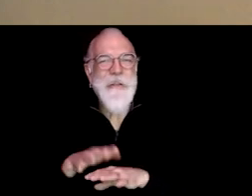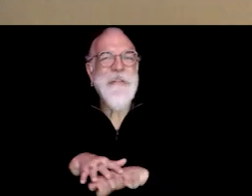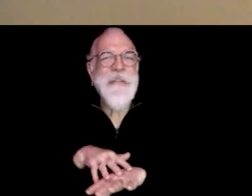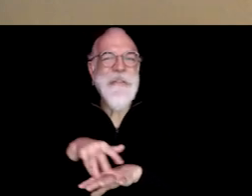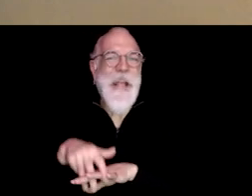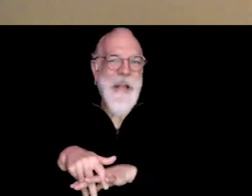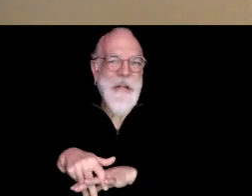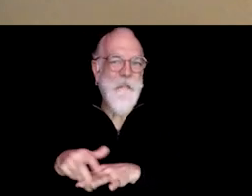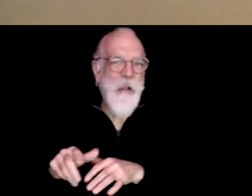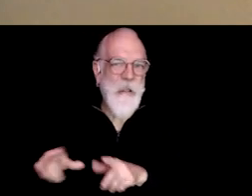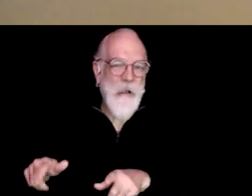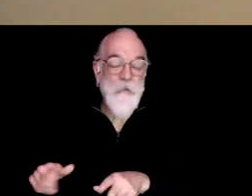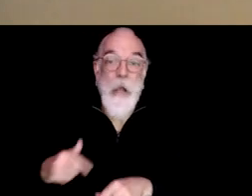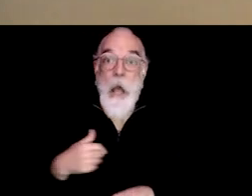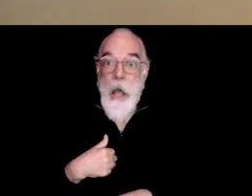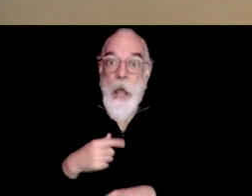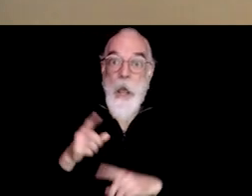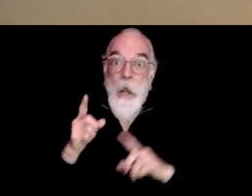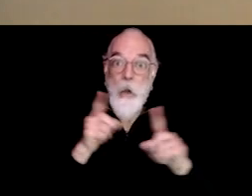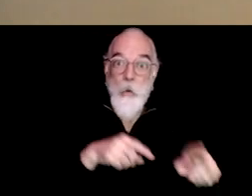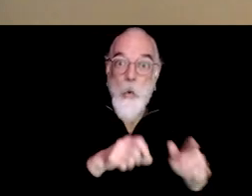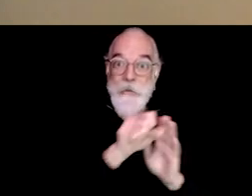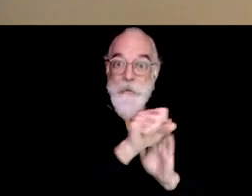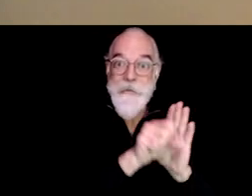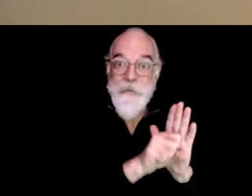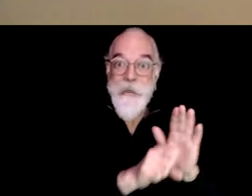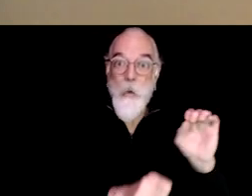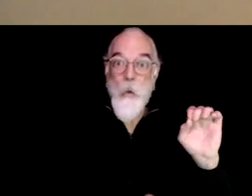in Oklahoma, I tried to